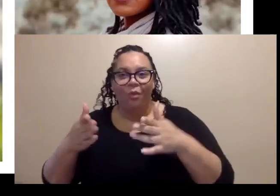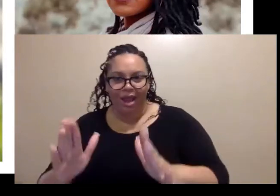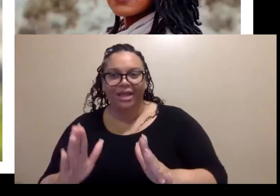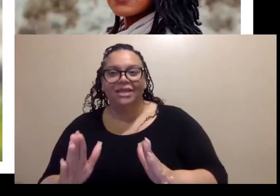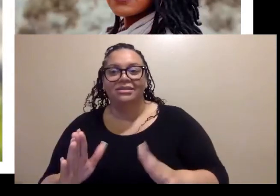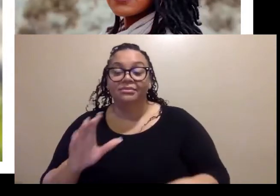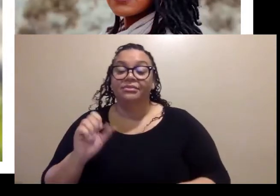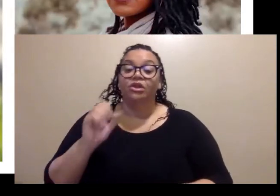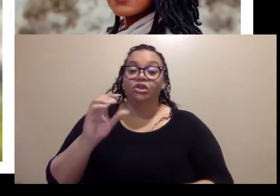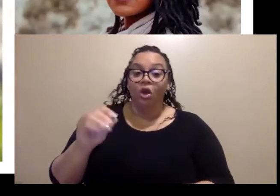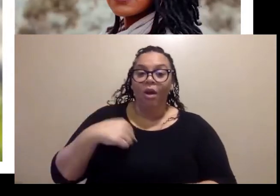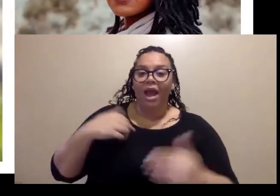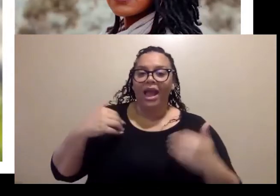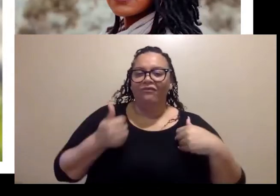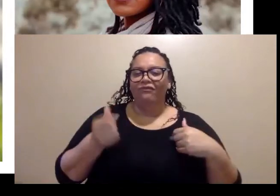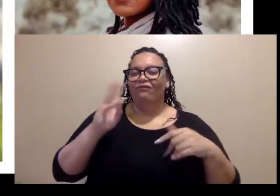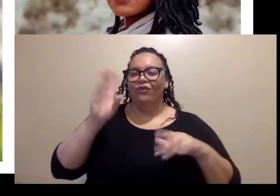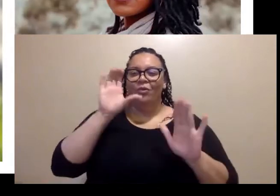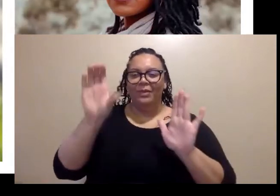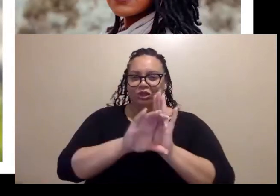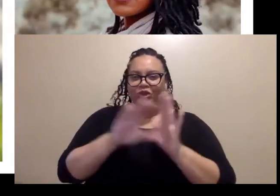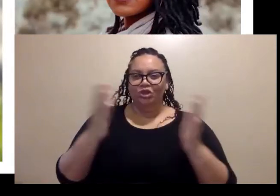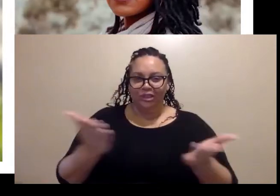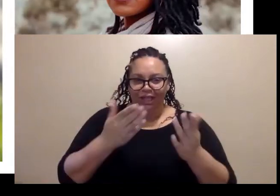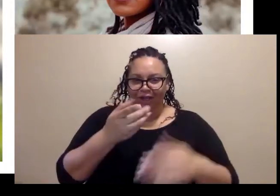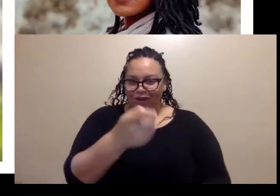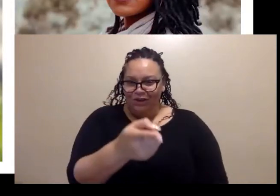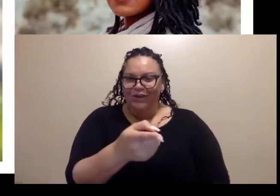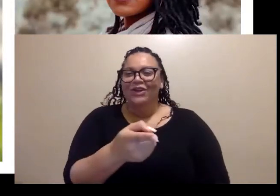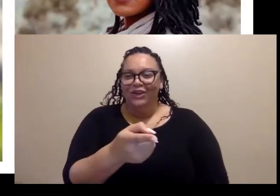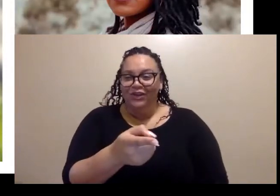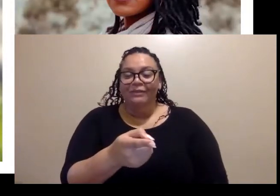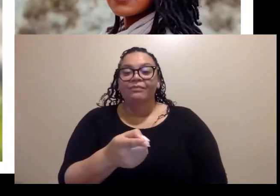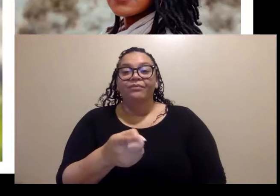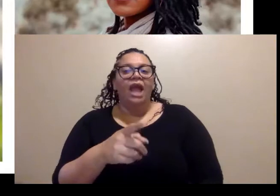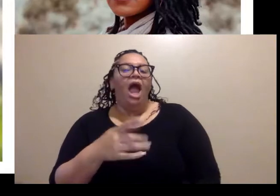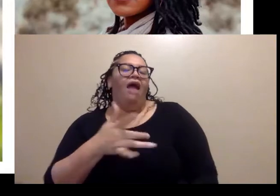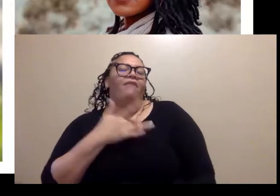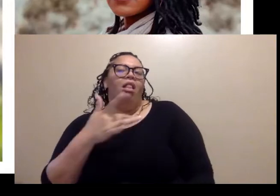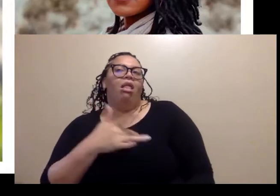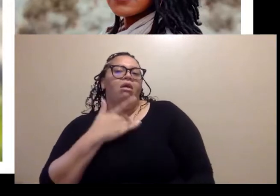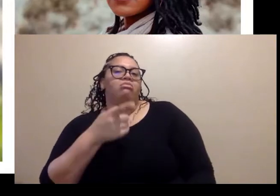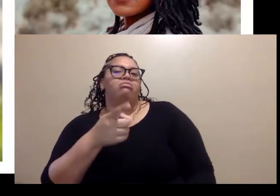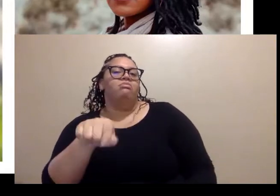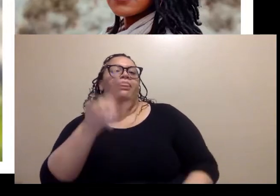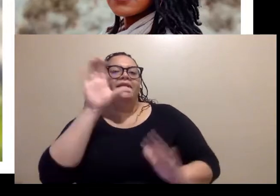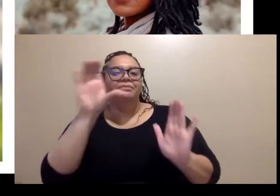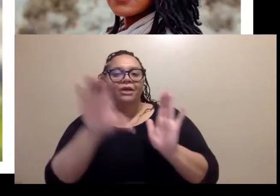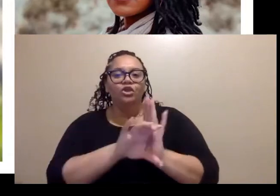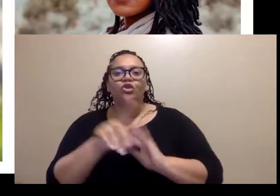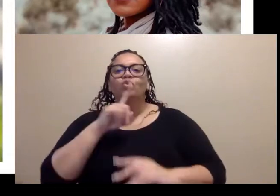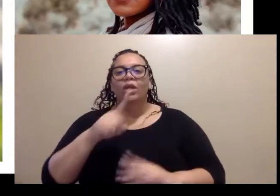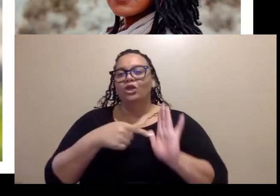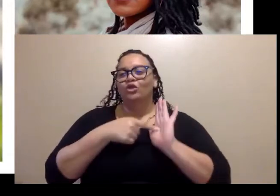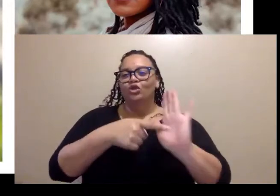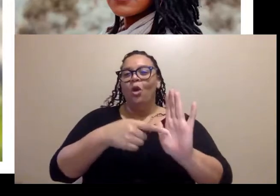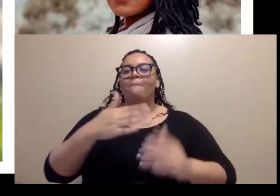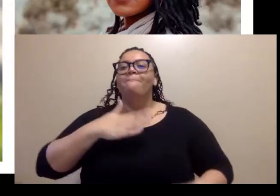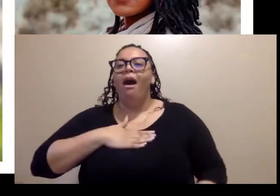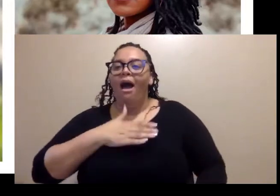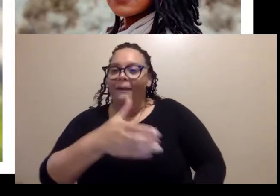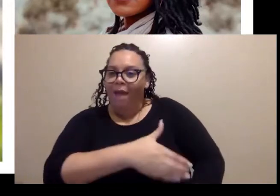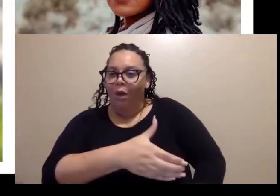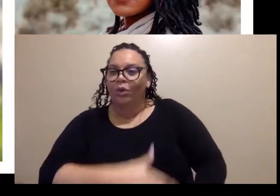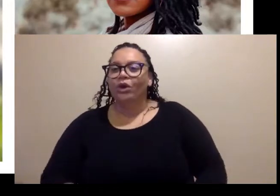So I have these pictures here because I feel like these pictures just like really depict my power, right? Feeling